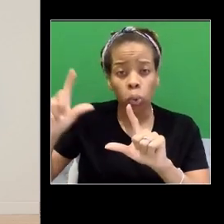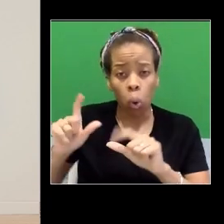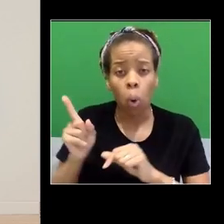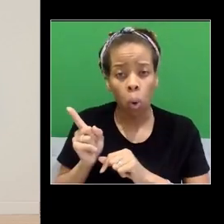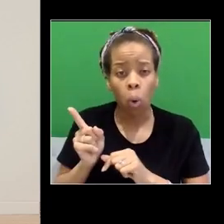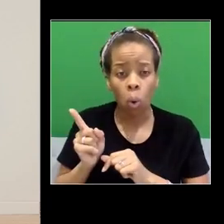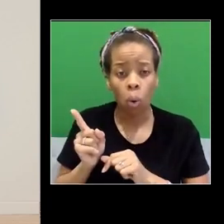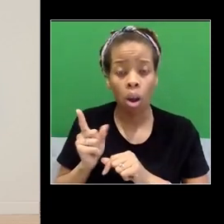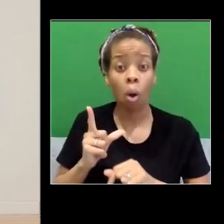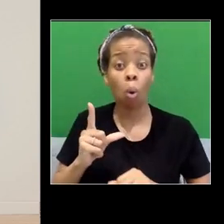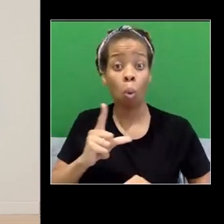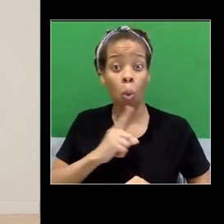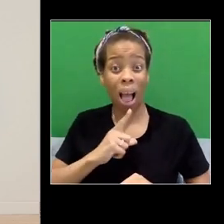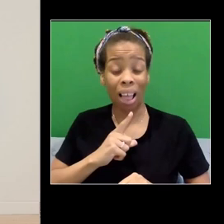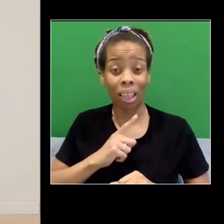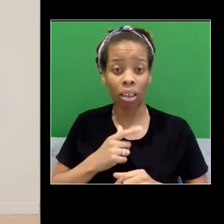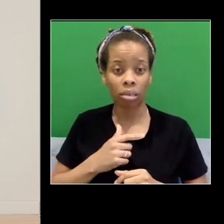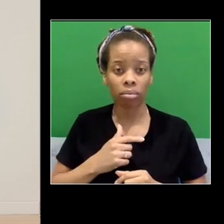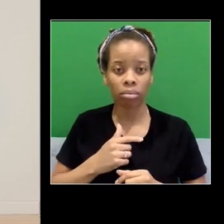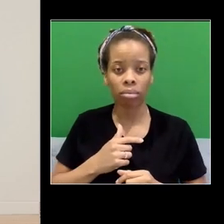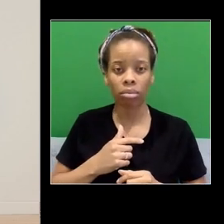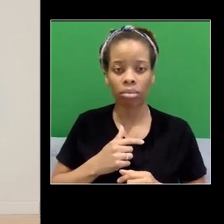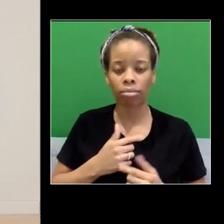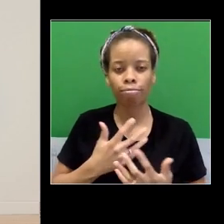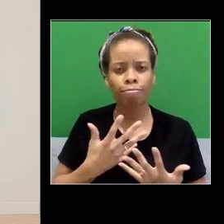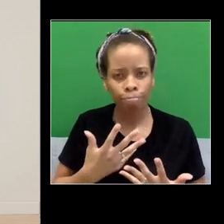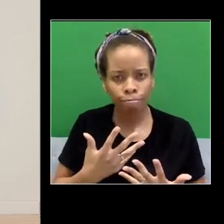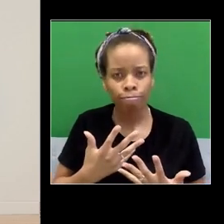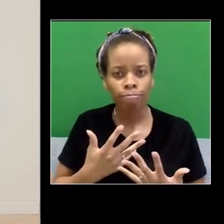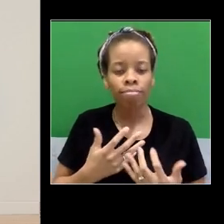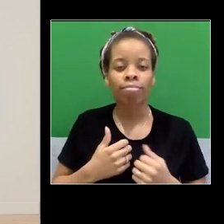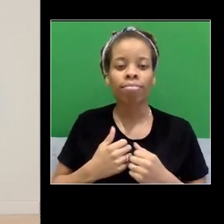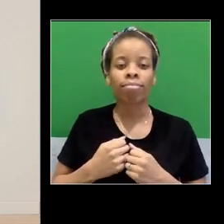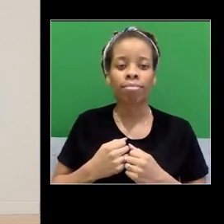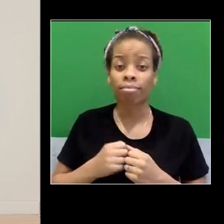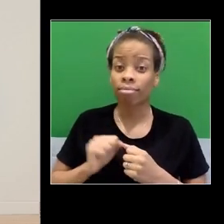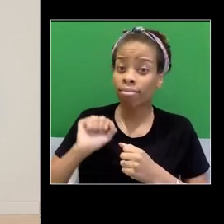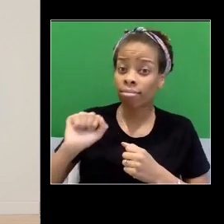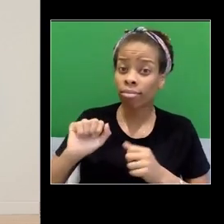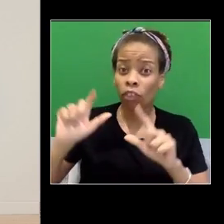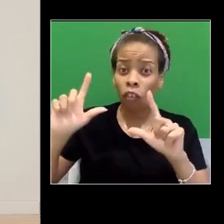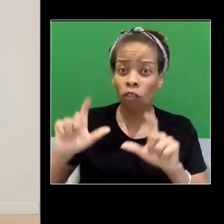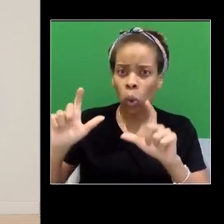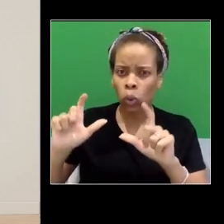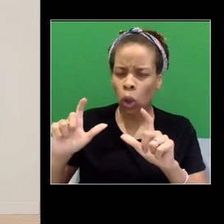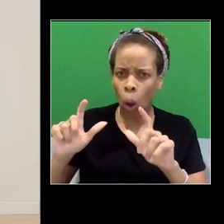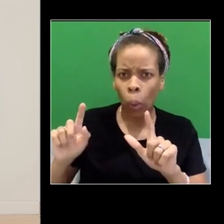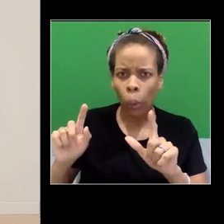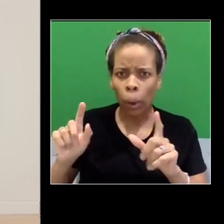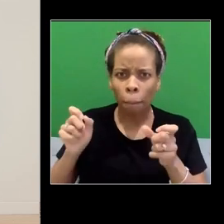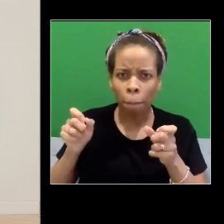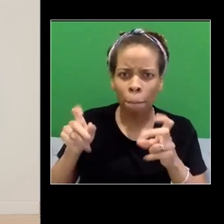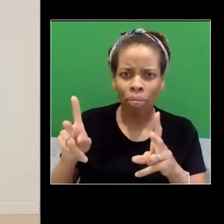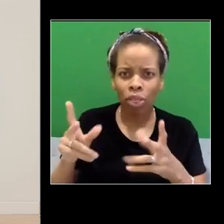just the nature of the nature of how the photographs were taken, the nature of